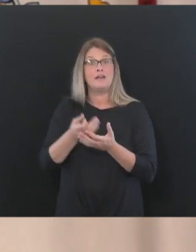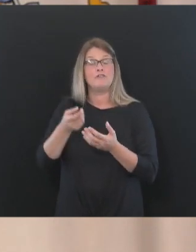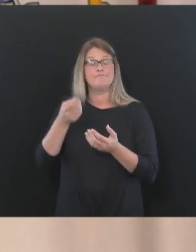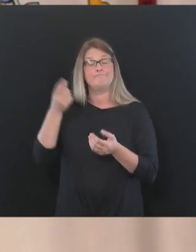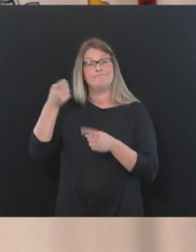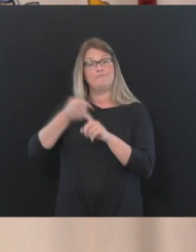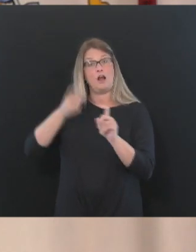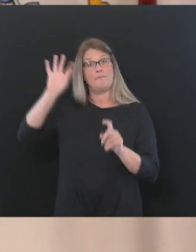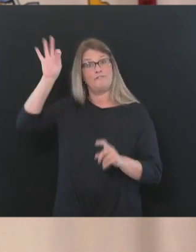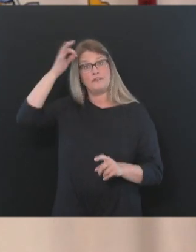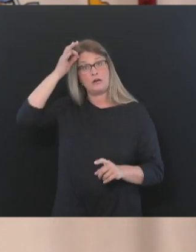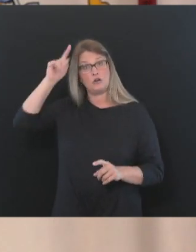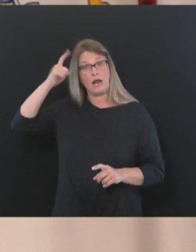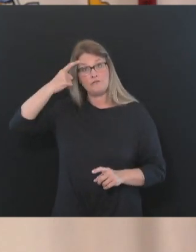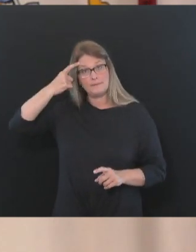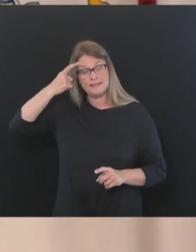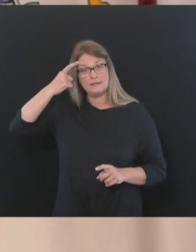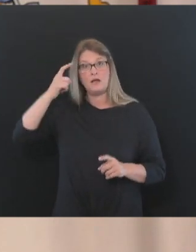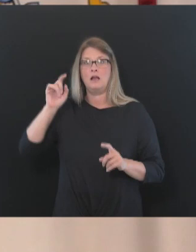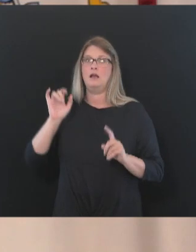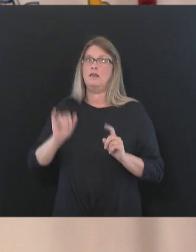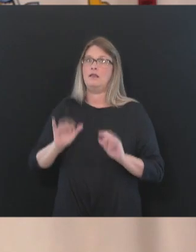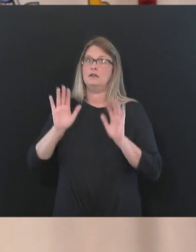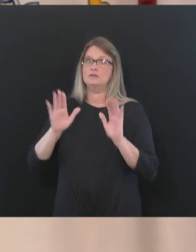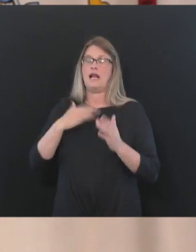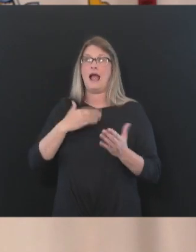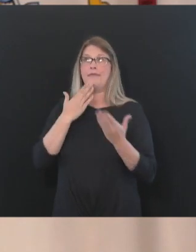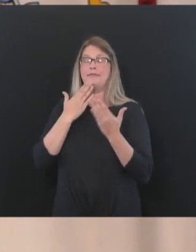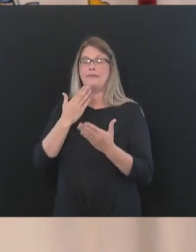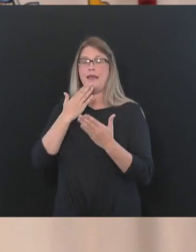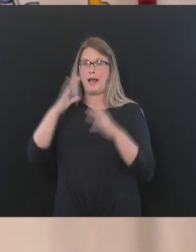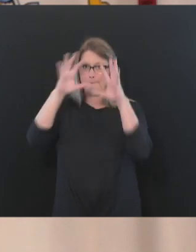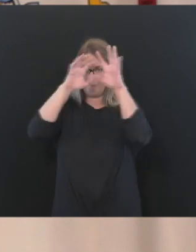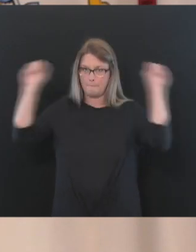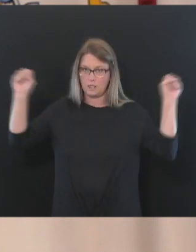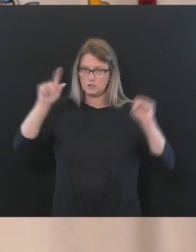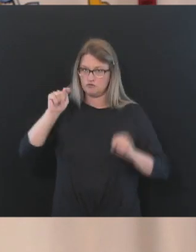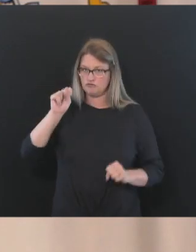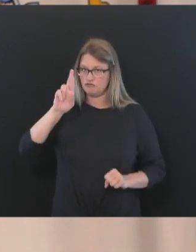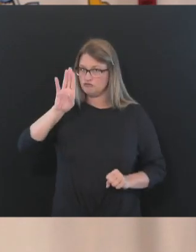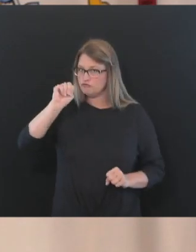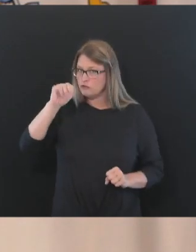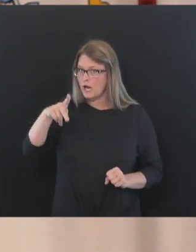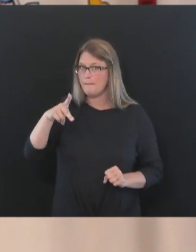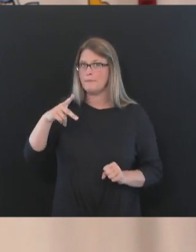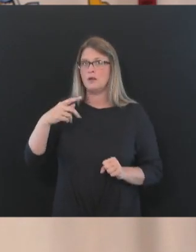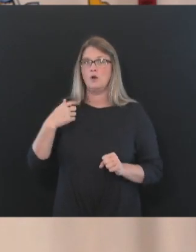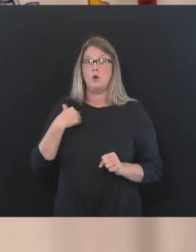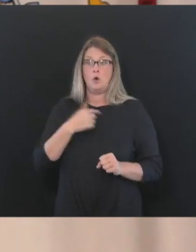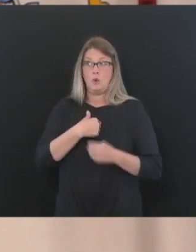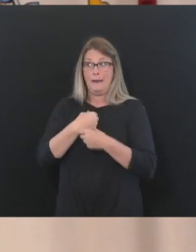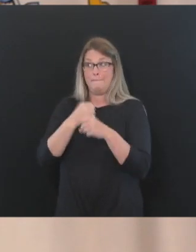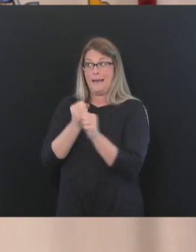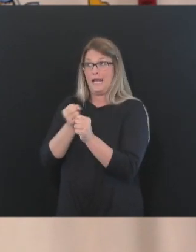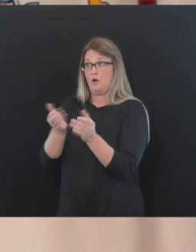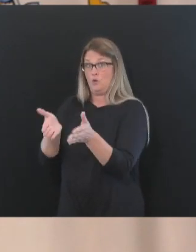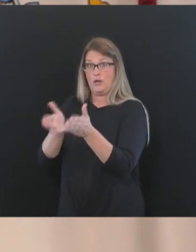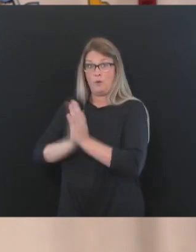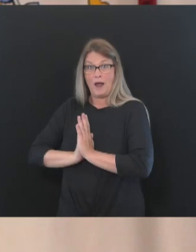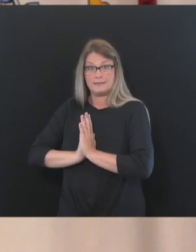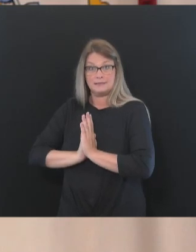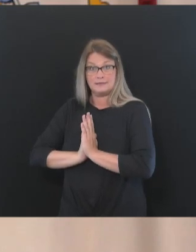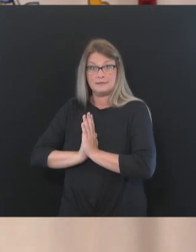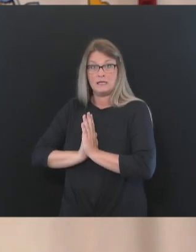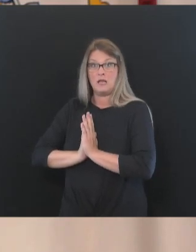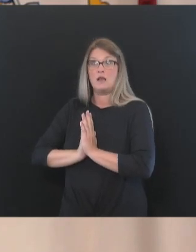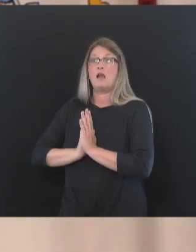thing. And I thank President Trump and his whole team. We had made the request, and it got